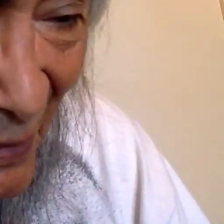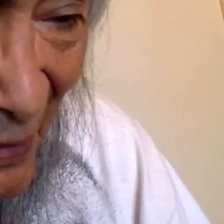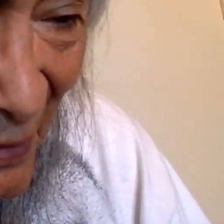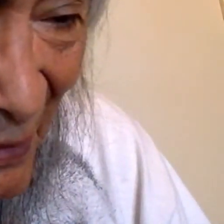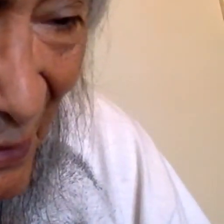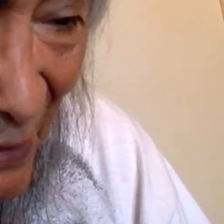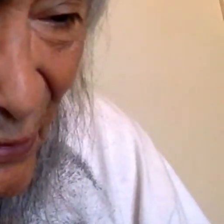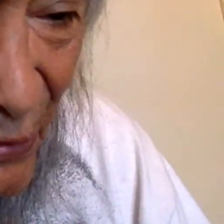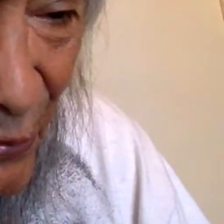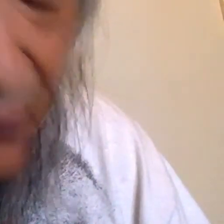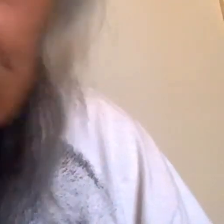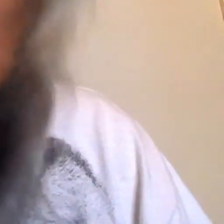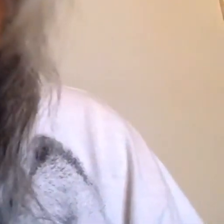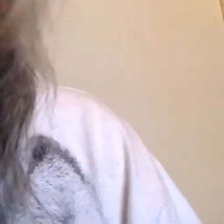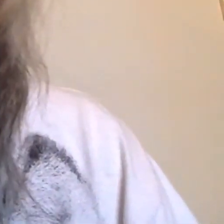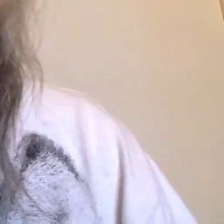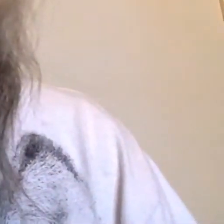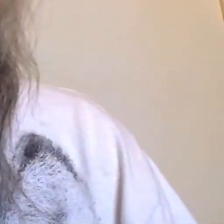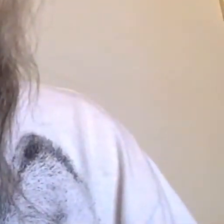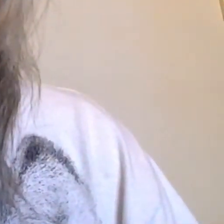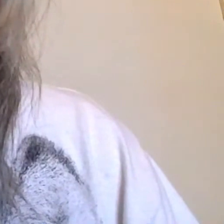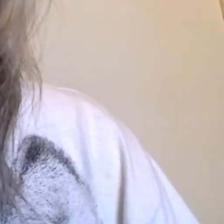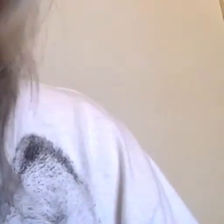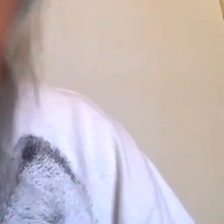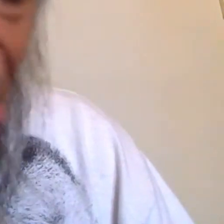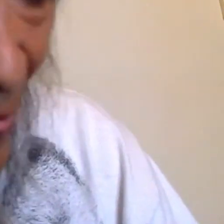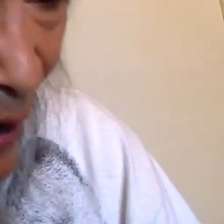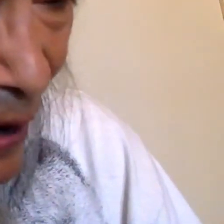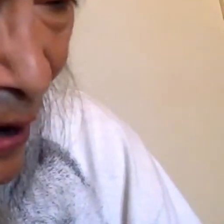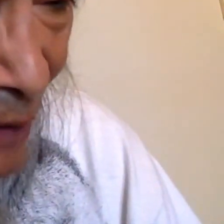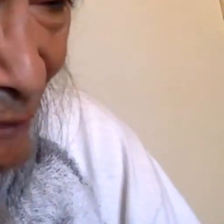late. It is true, true.